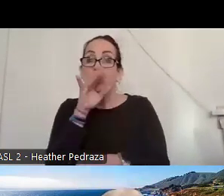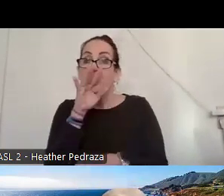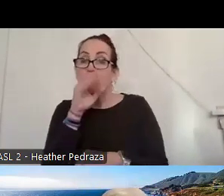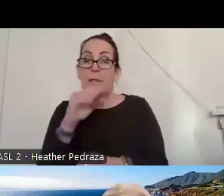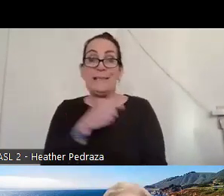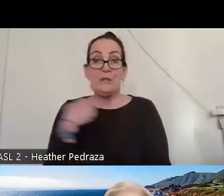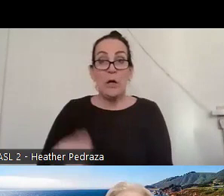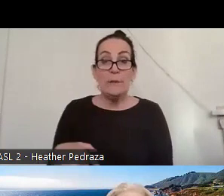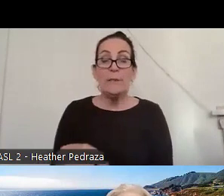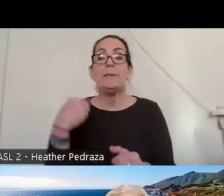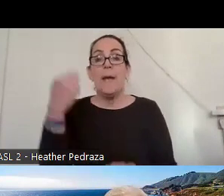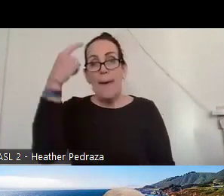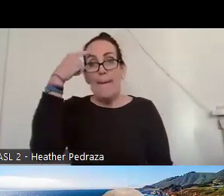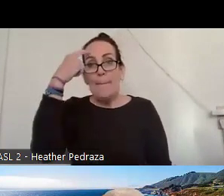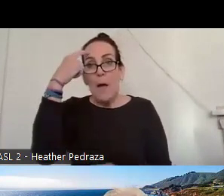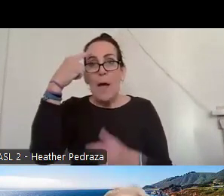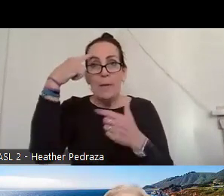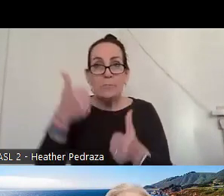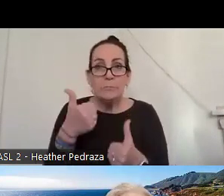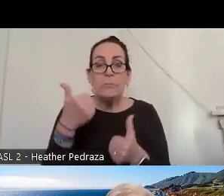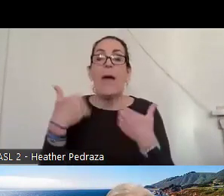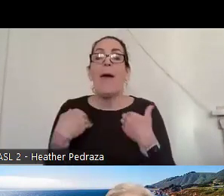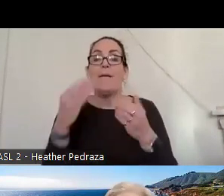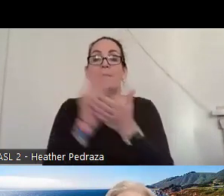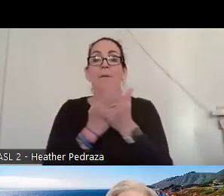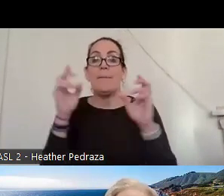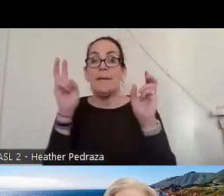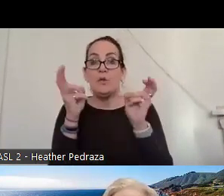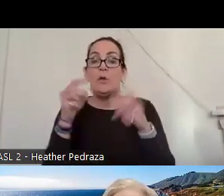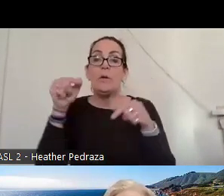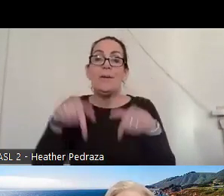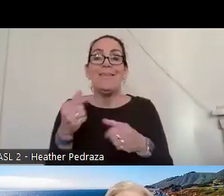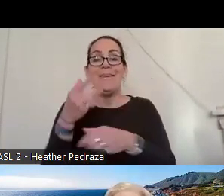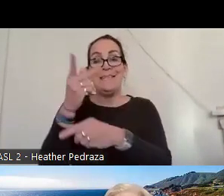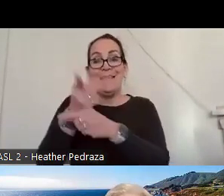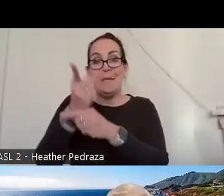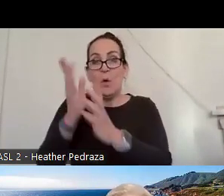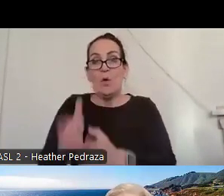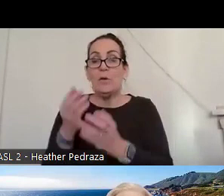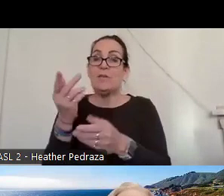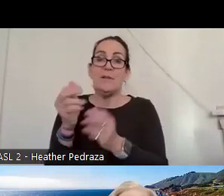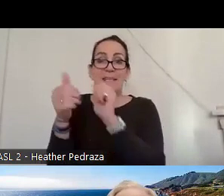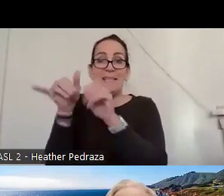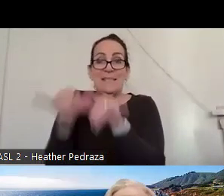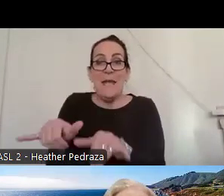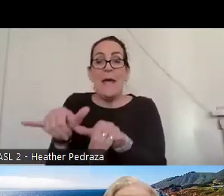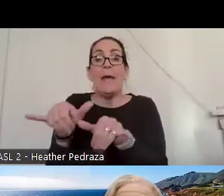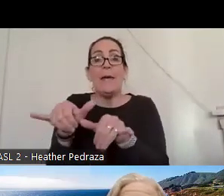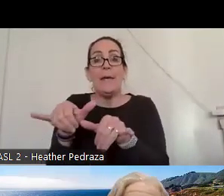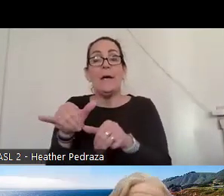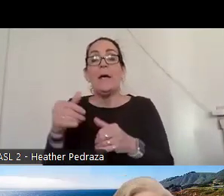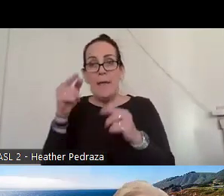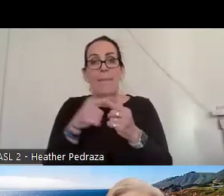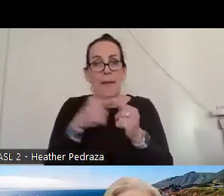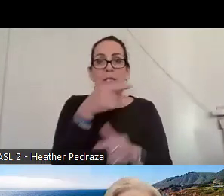has cognitive impairment. And there was some issue about this caregiver being able to stay. And then she said to the charge nurse, "Hey, I know